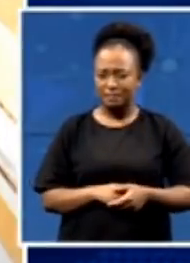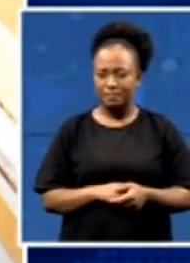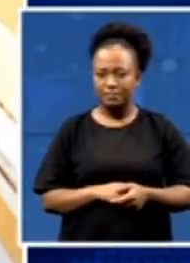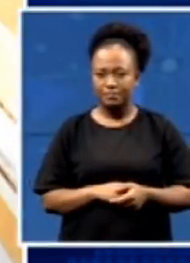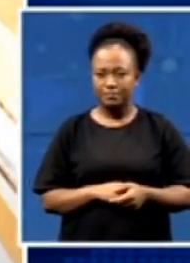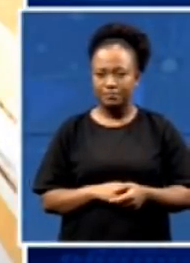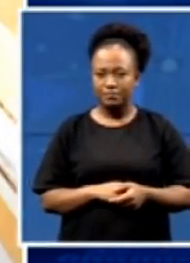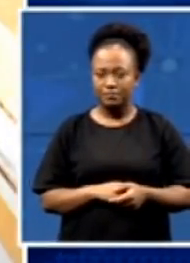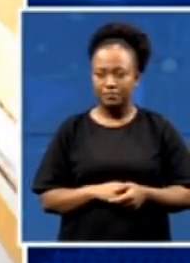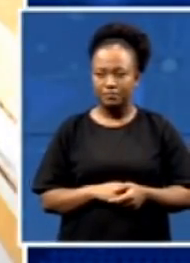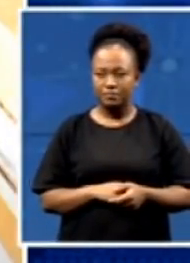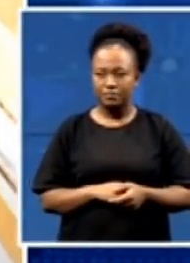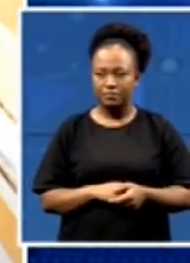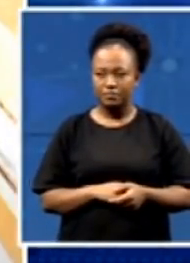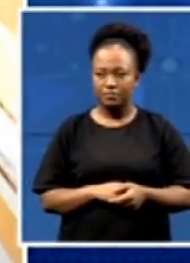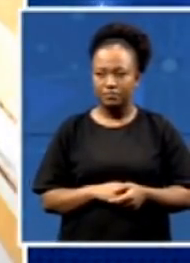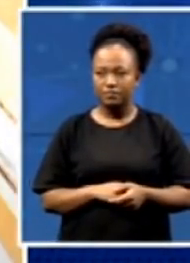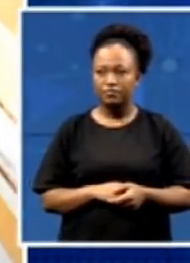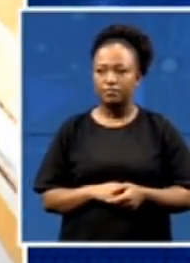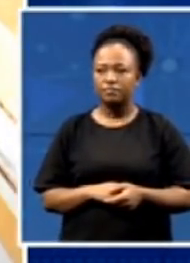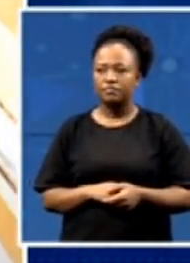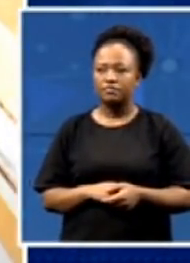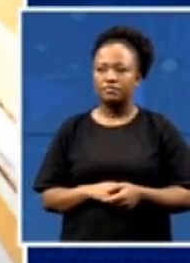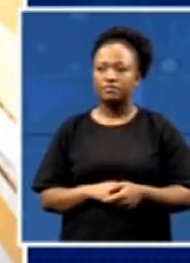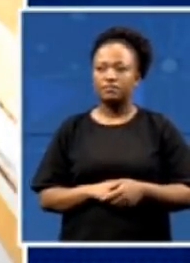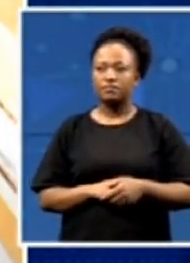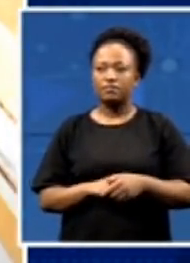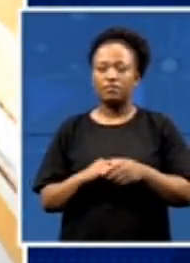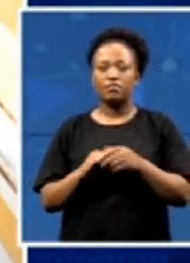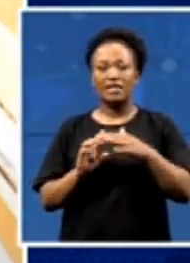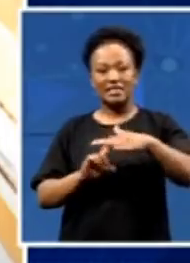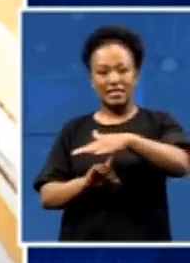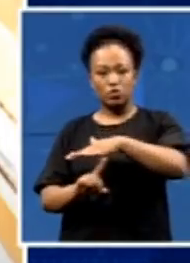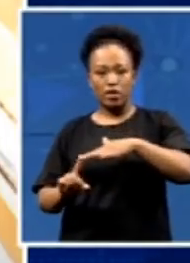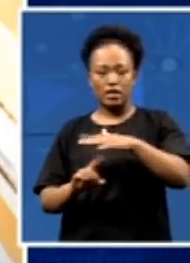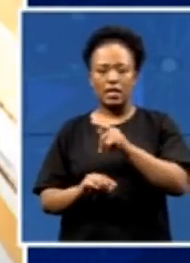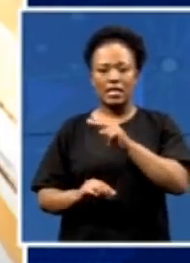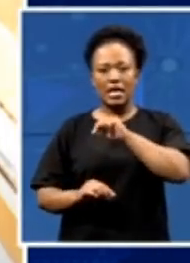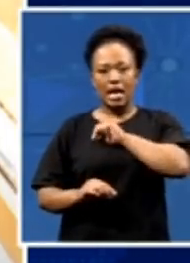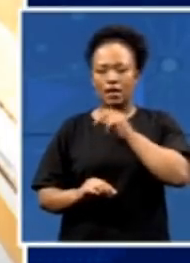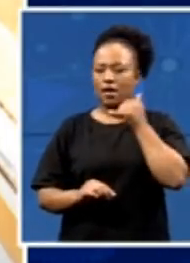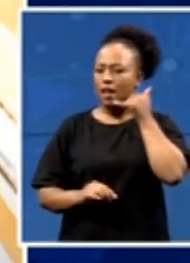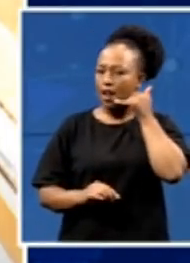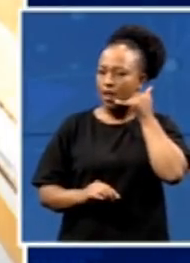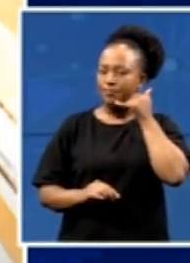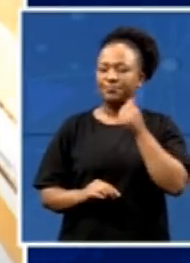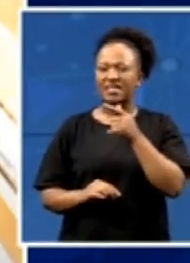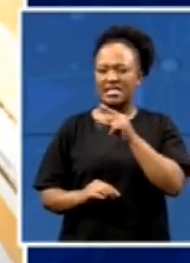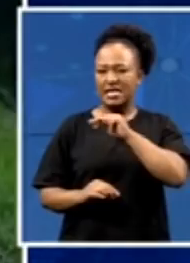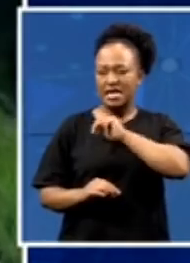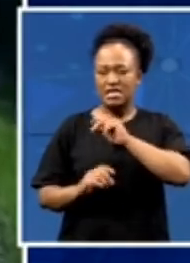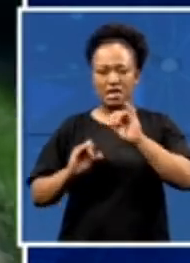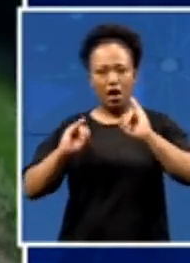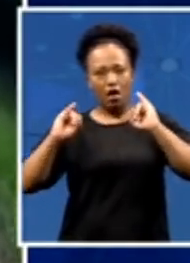situation in KwaZulu-Natal is very worse. Actually, it's even worse that anyone can think of. In